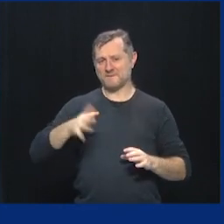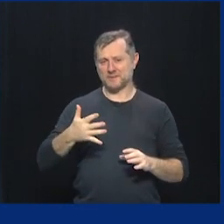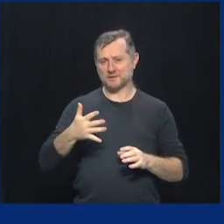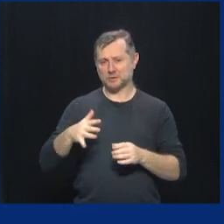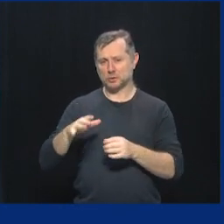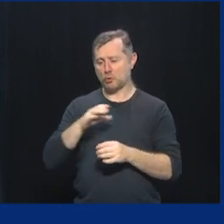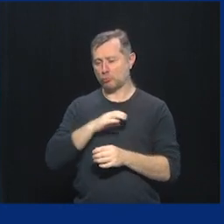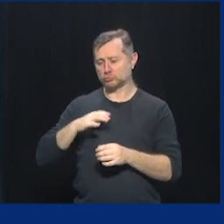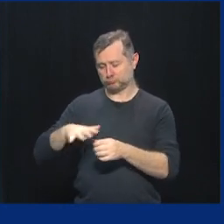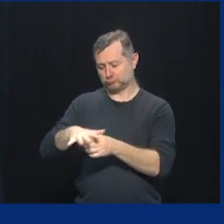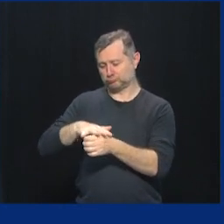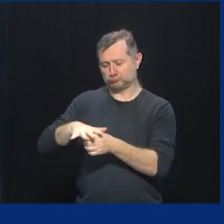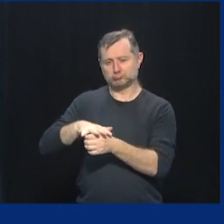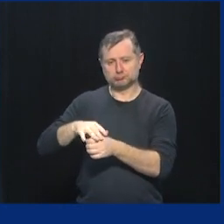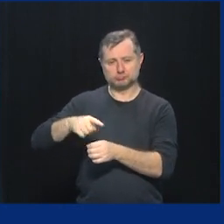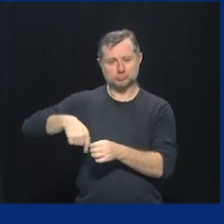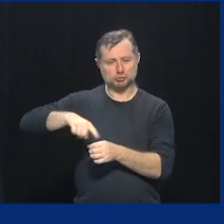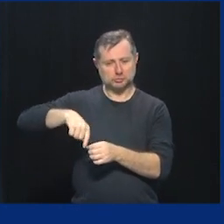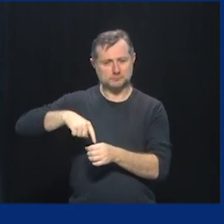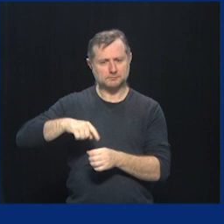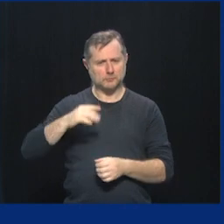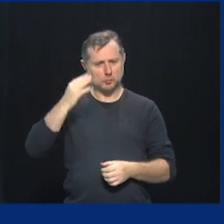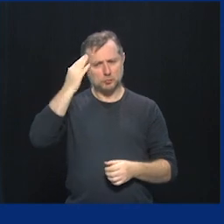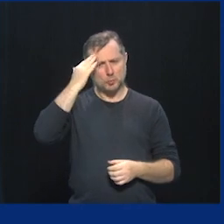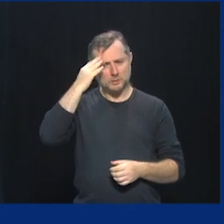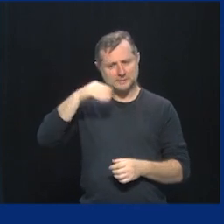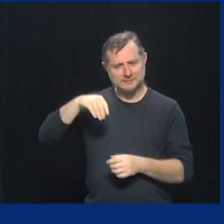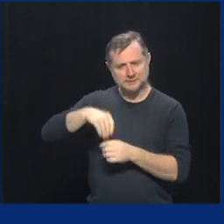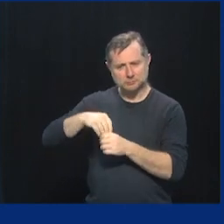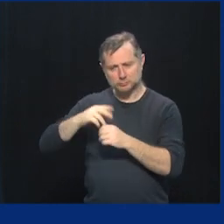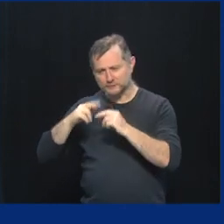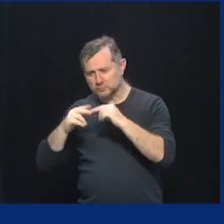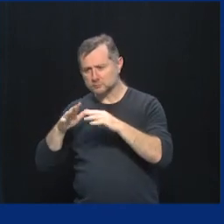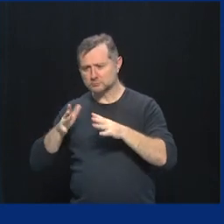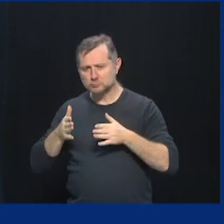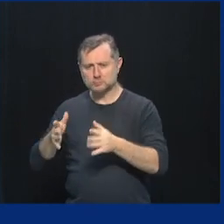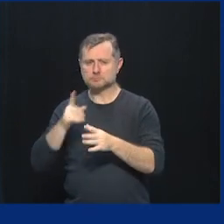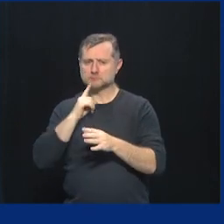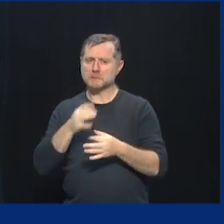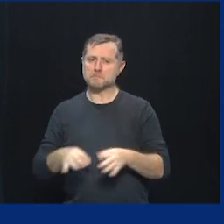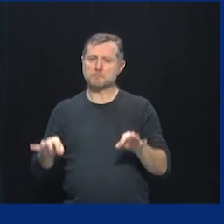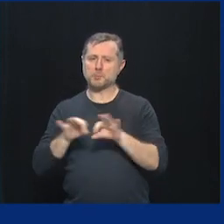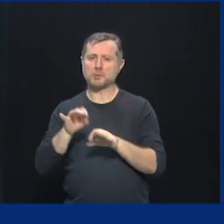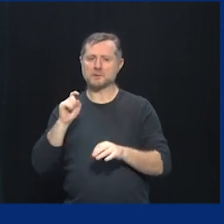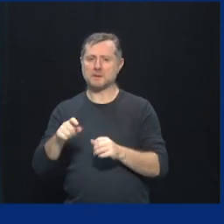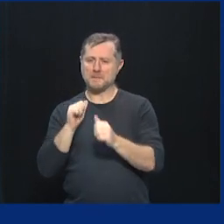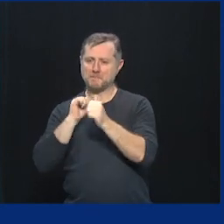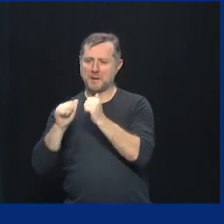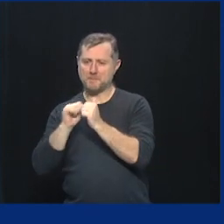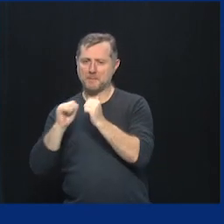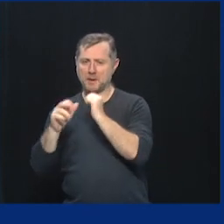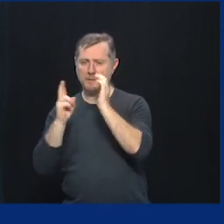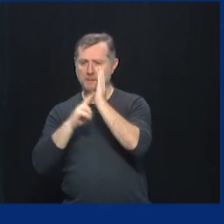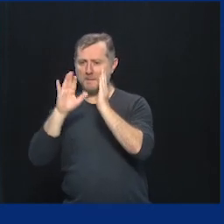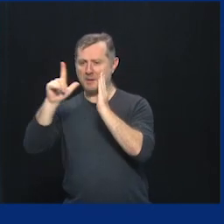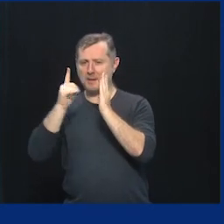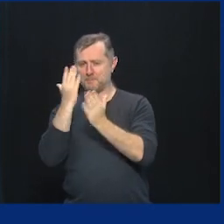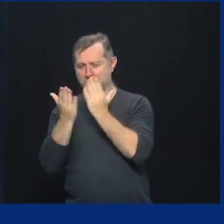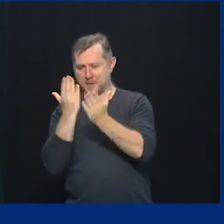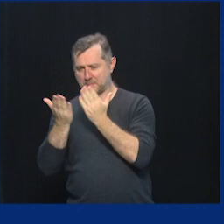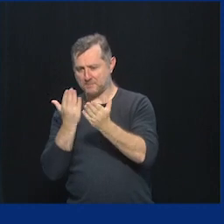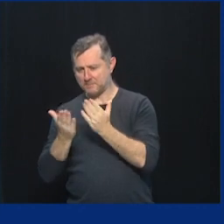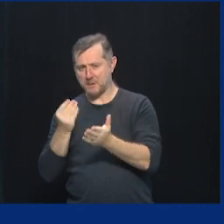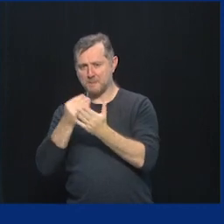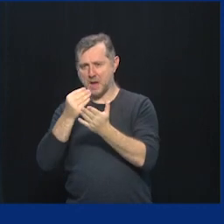that we need infrastructure, it is absolutely crucial and important that we pass reconciliation. One of the reasons why it's important, I know